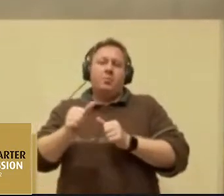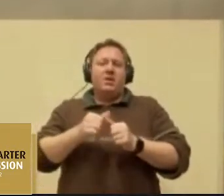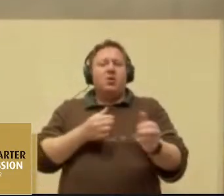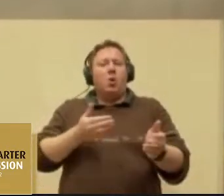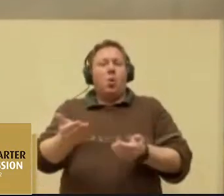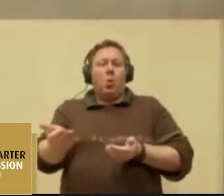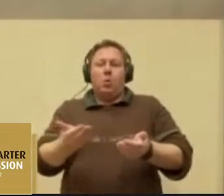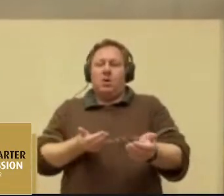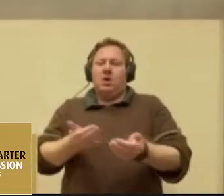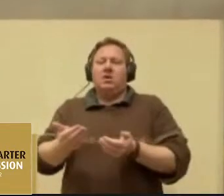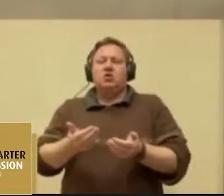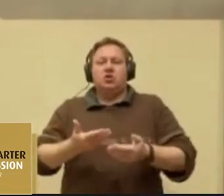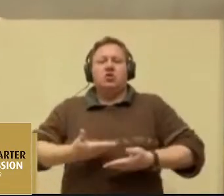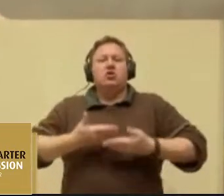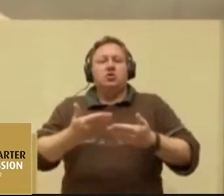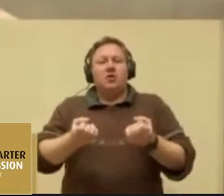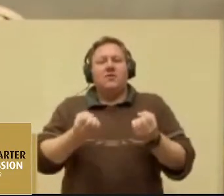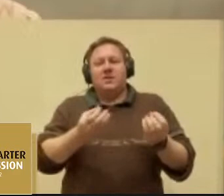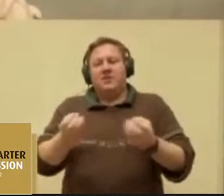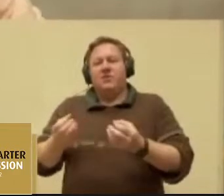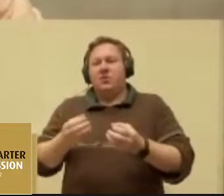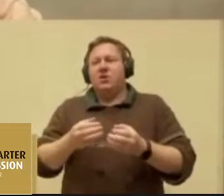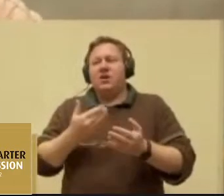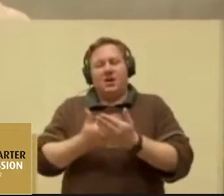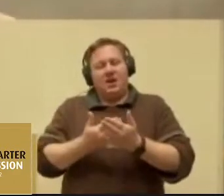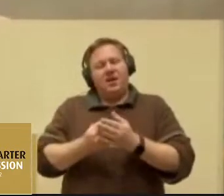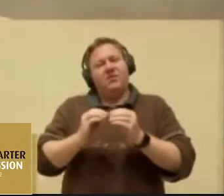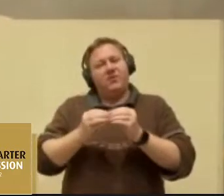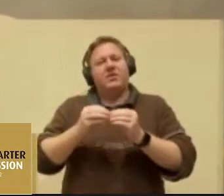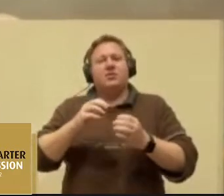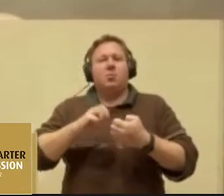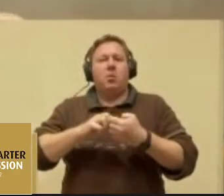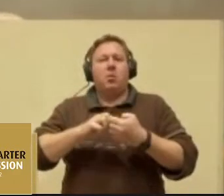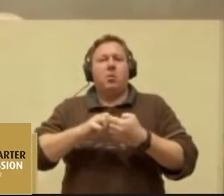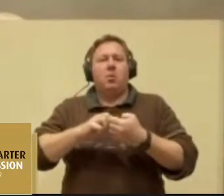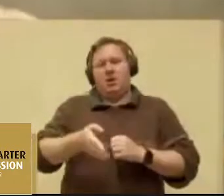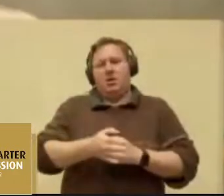delivery we will be able to address it so